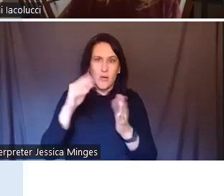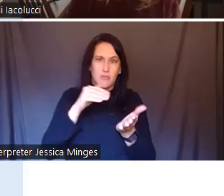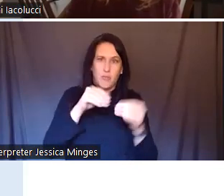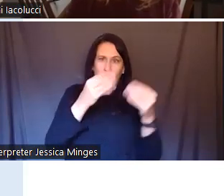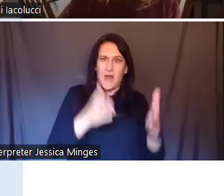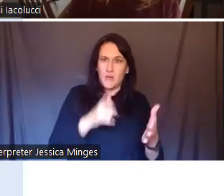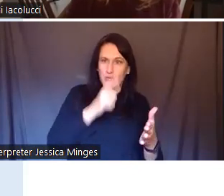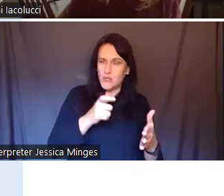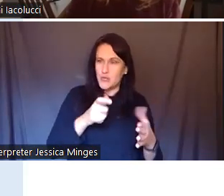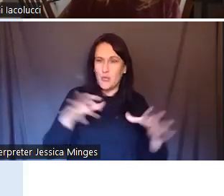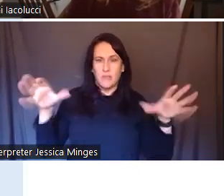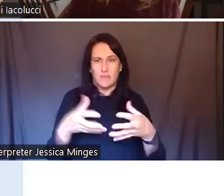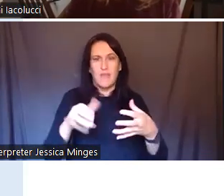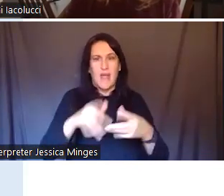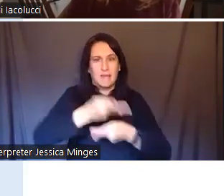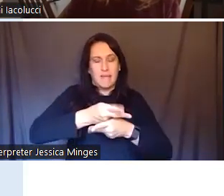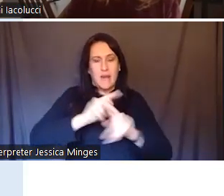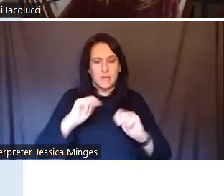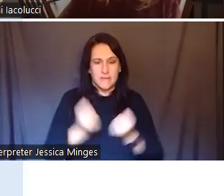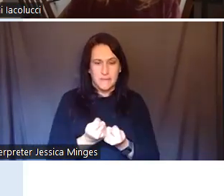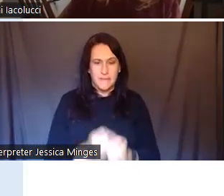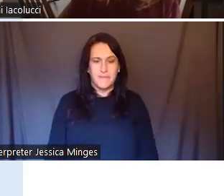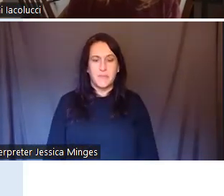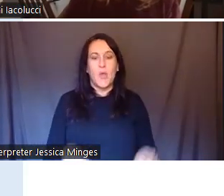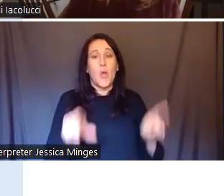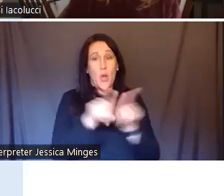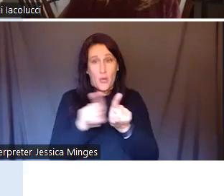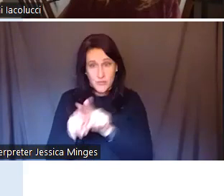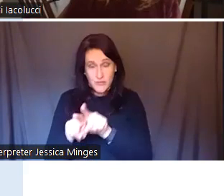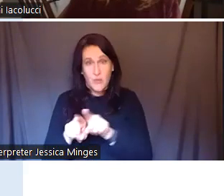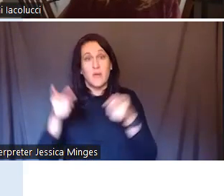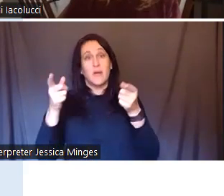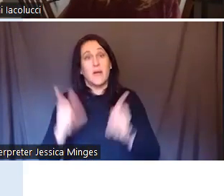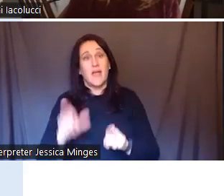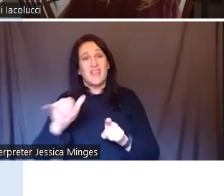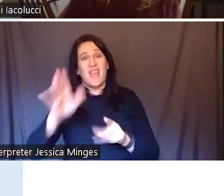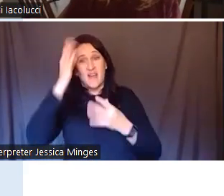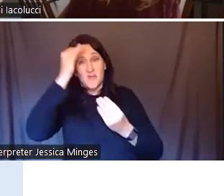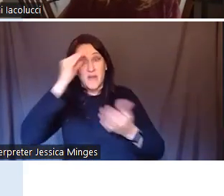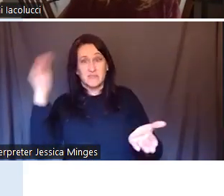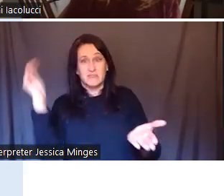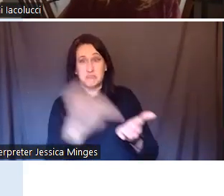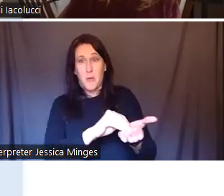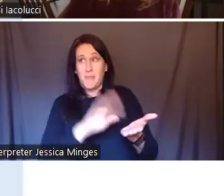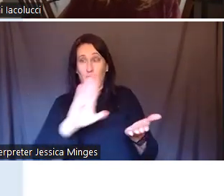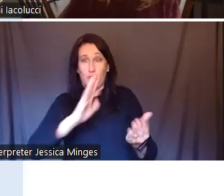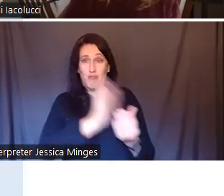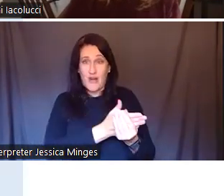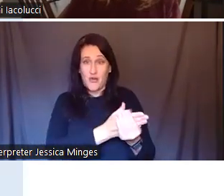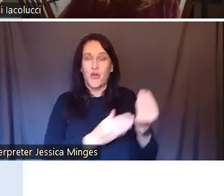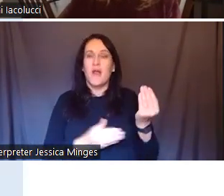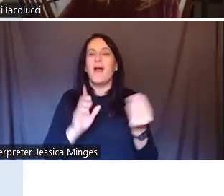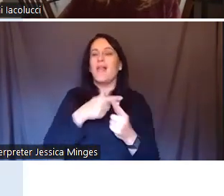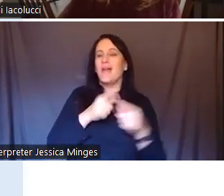patient's care team. Also, once the information is in the medical record, it gives the providers